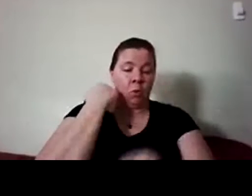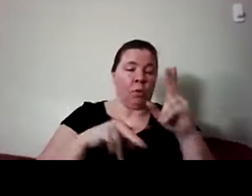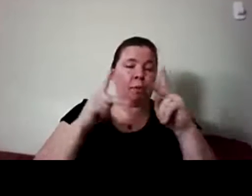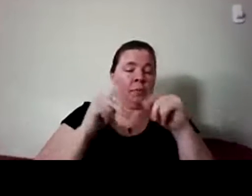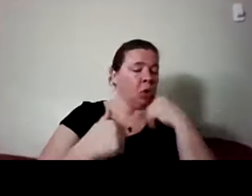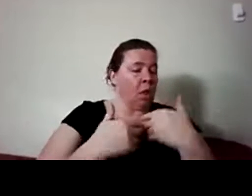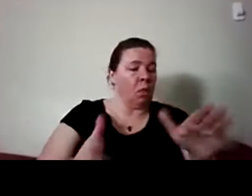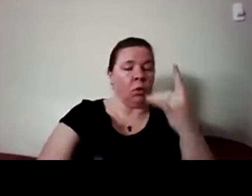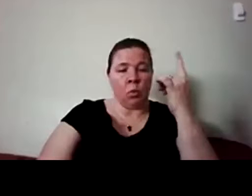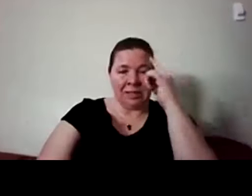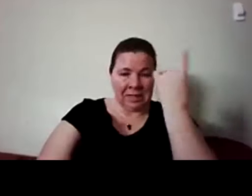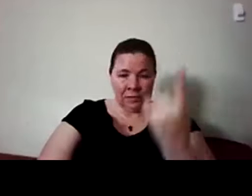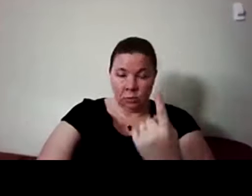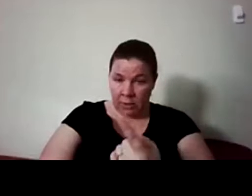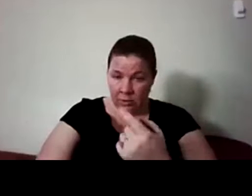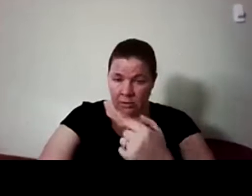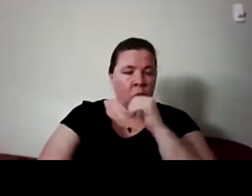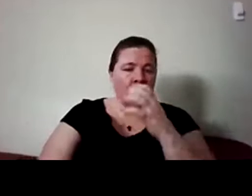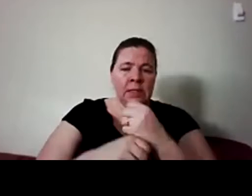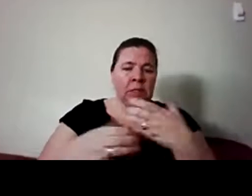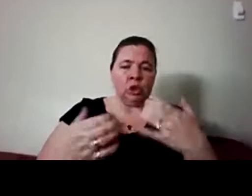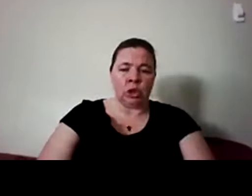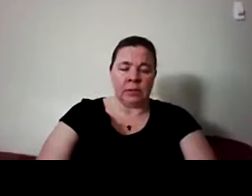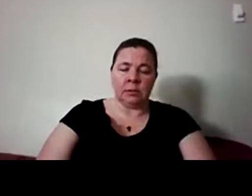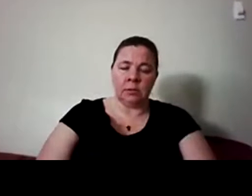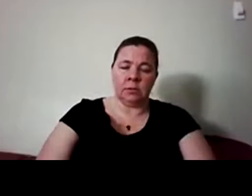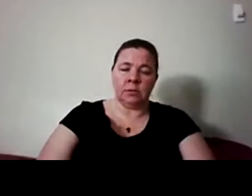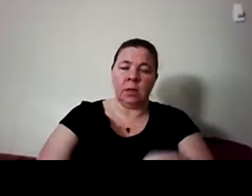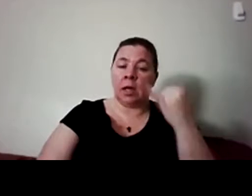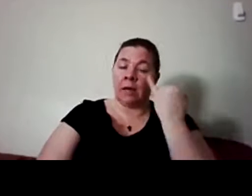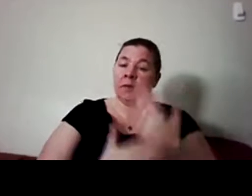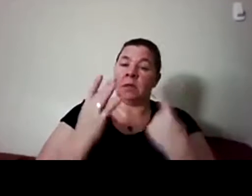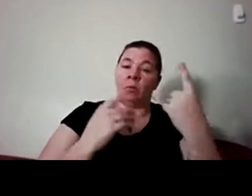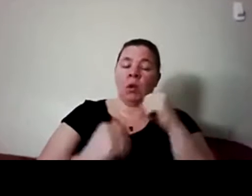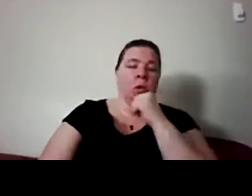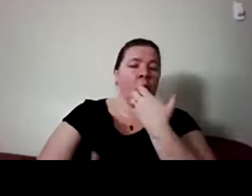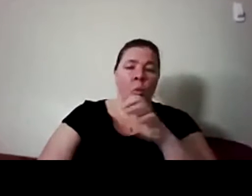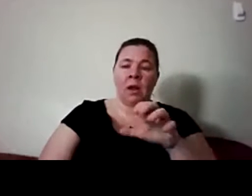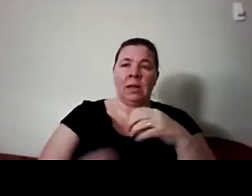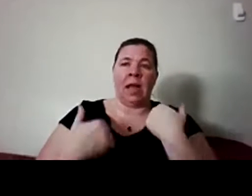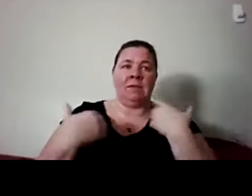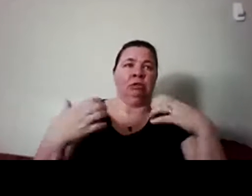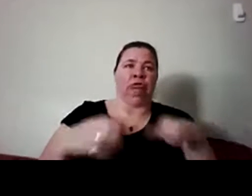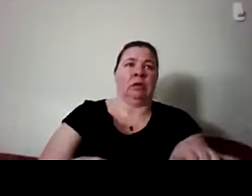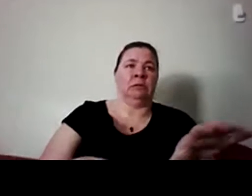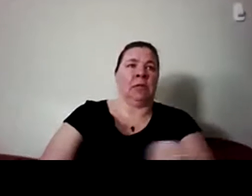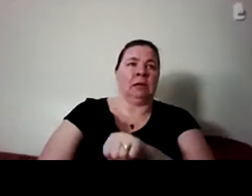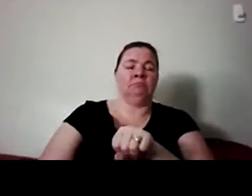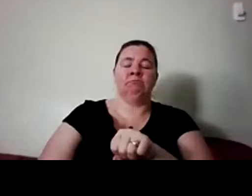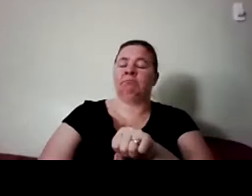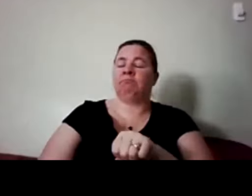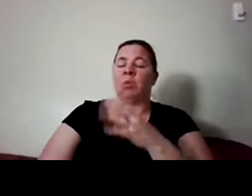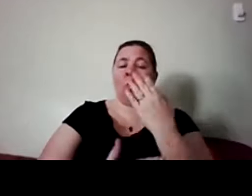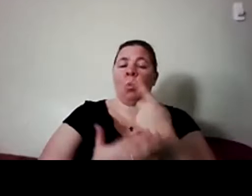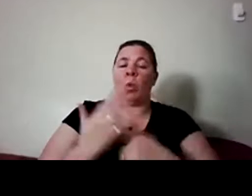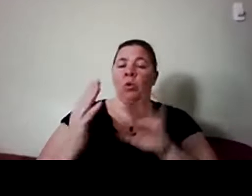right? Poor people don't take chances, right? So if you're somebody that just doesn't want to take the chance for whatever reason, no problem. You